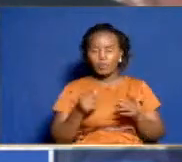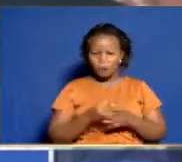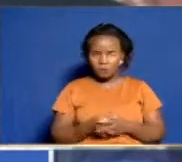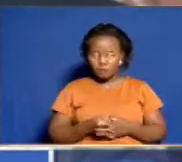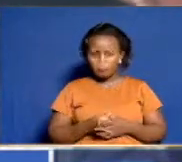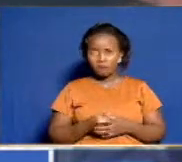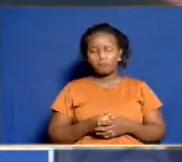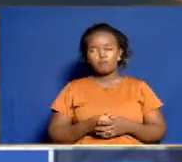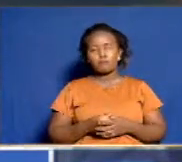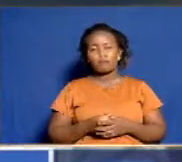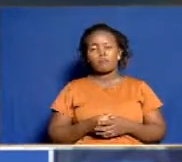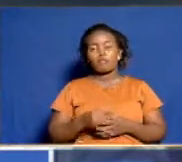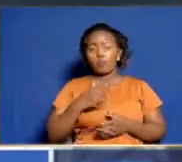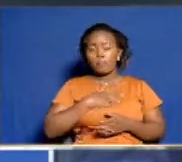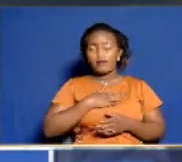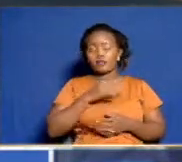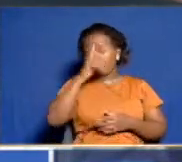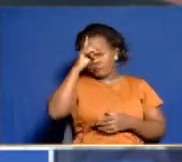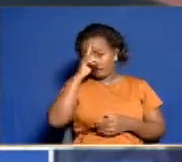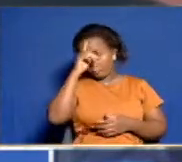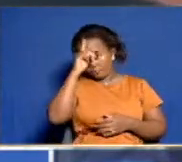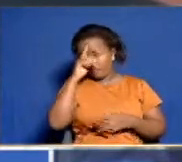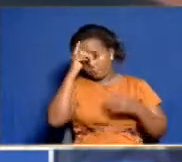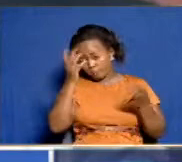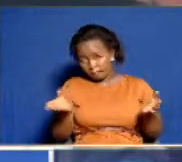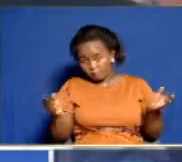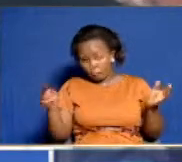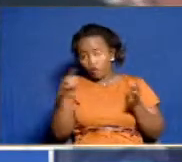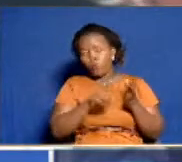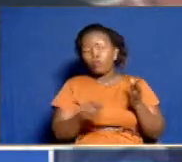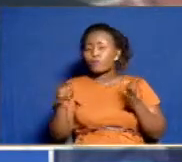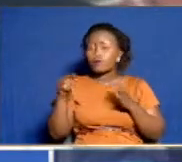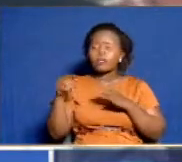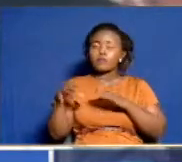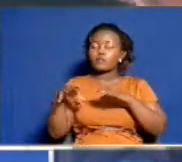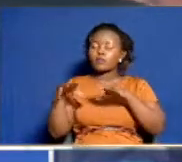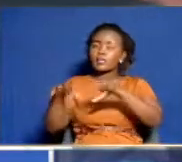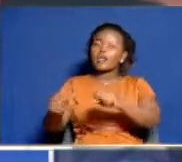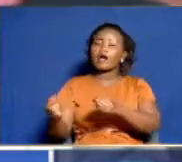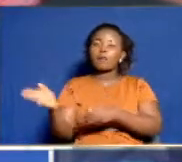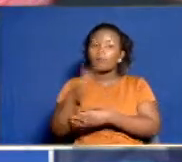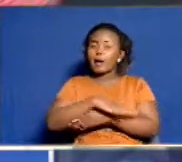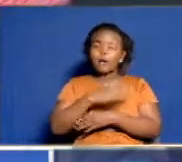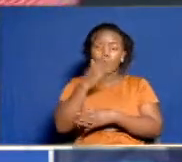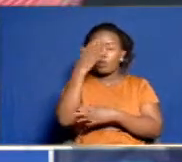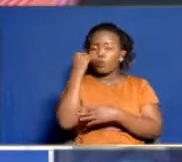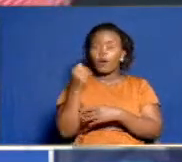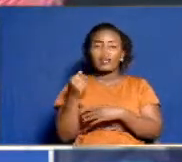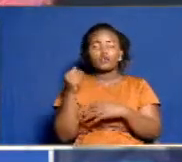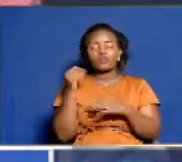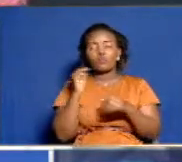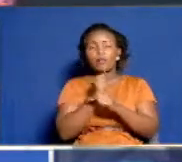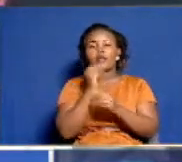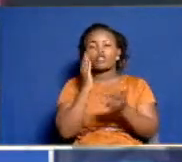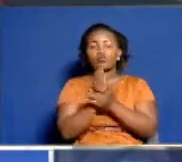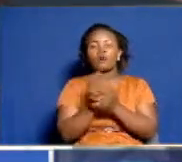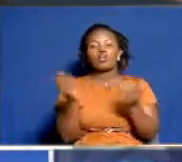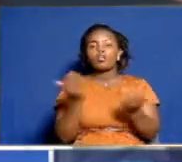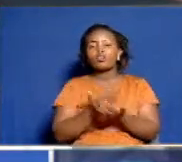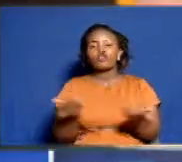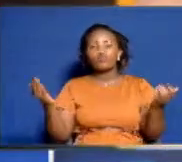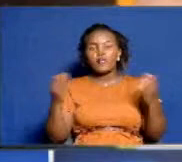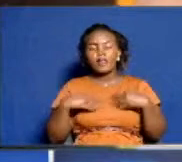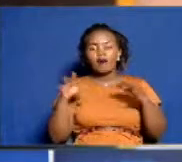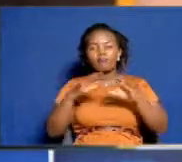Are you hearing what I'm saying? Or you do it on behalf of the children and make sure that there's a field for our children to play for